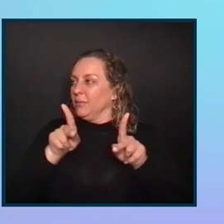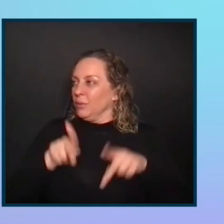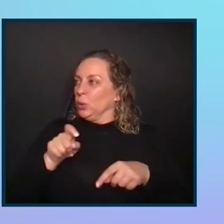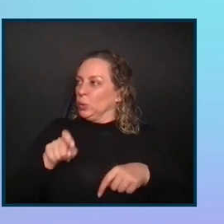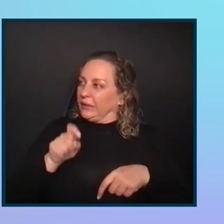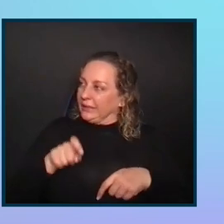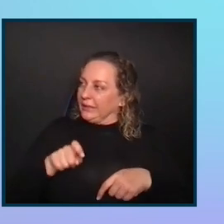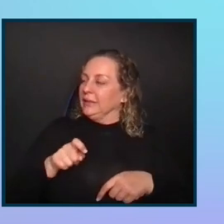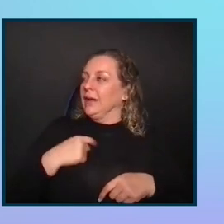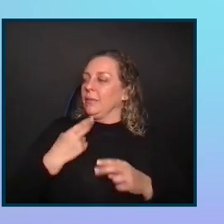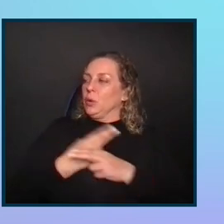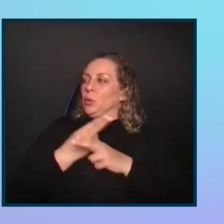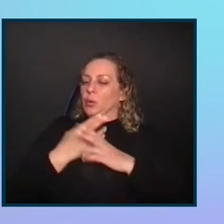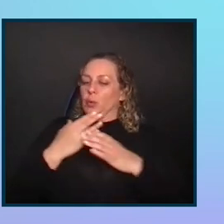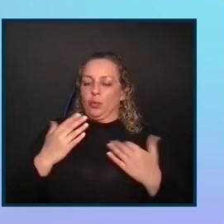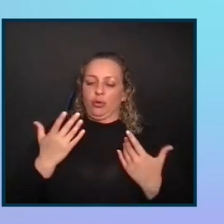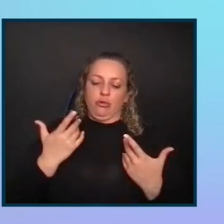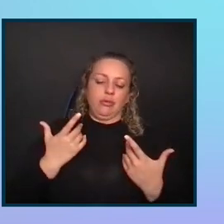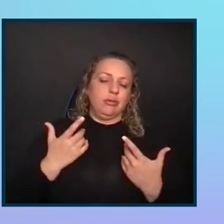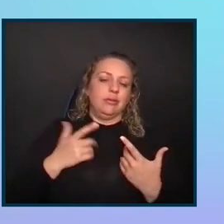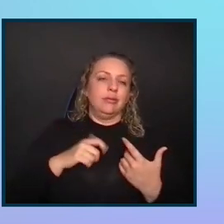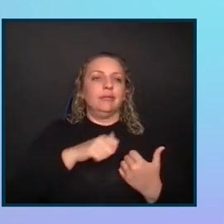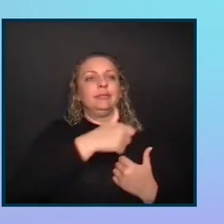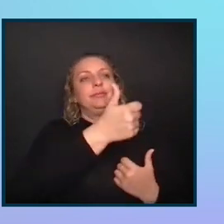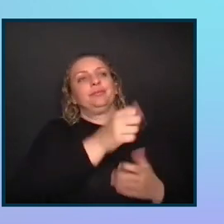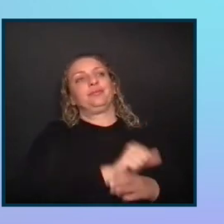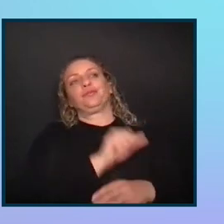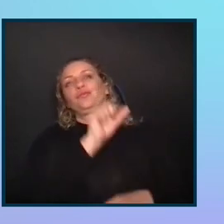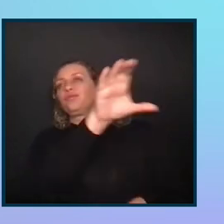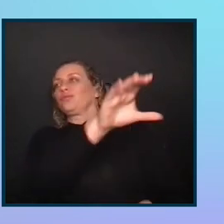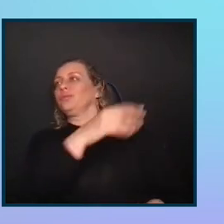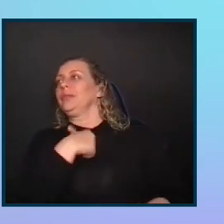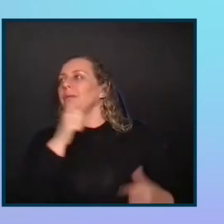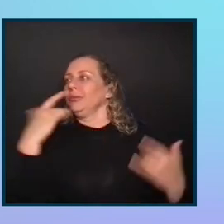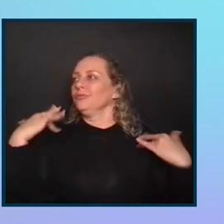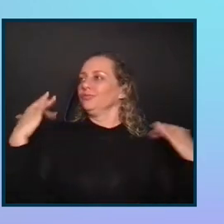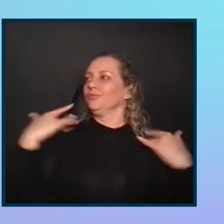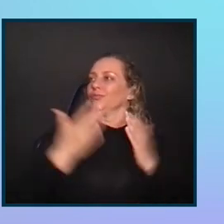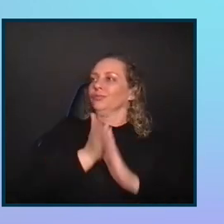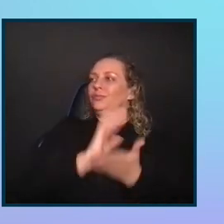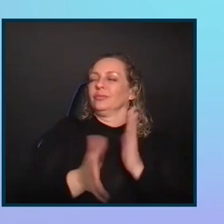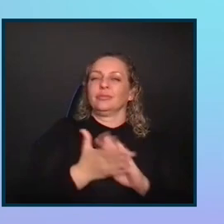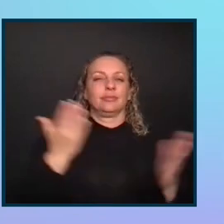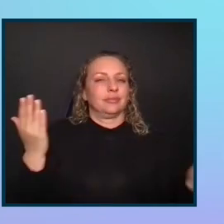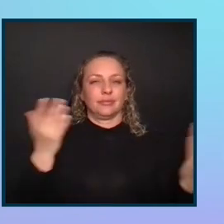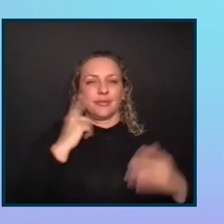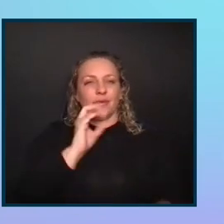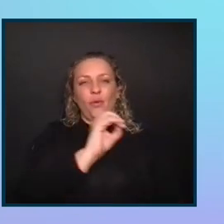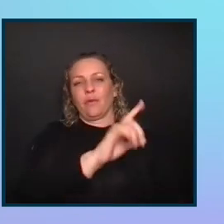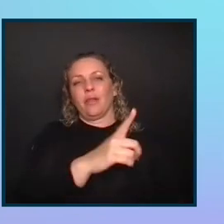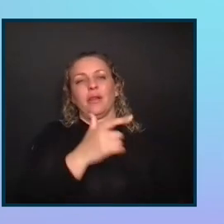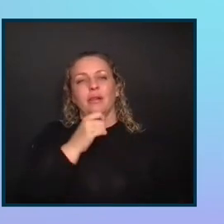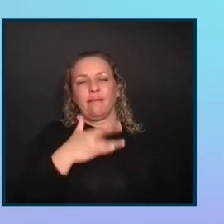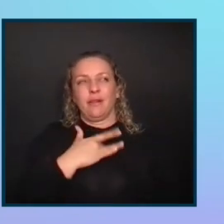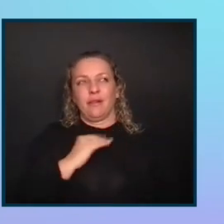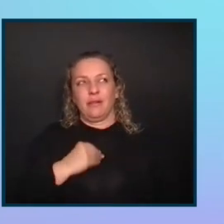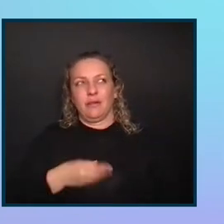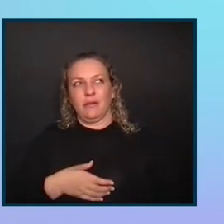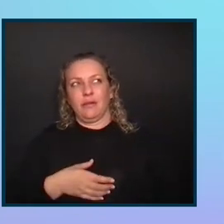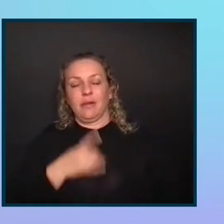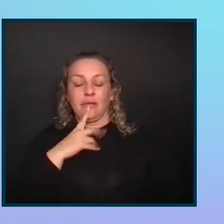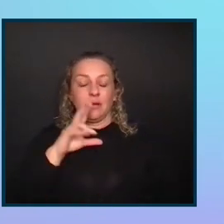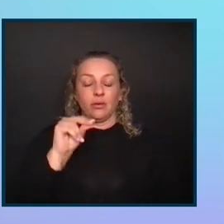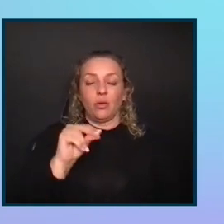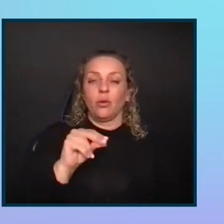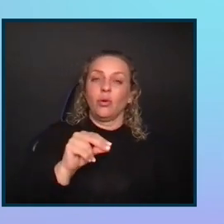to, you know, outsource, as it were, accessibility to an overlay solution so they could be done with me, right? That doesn't make me feel valued. So I'd say no.